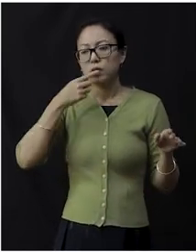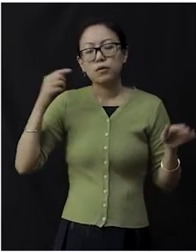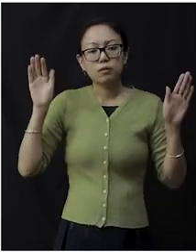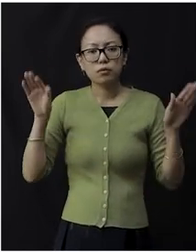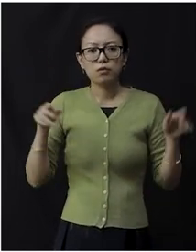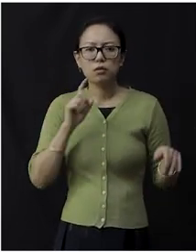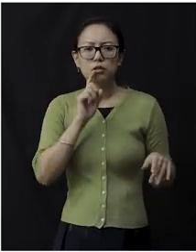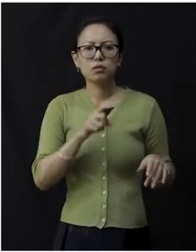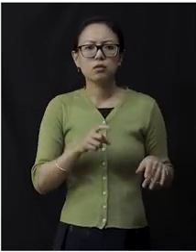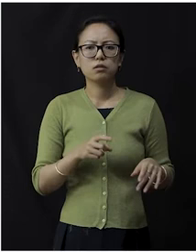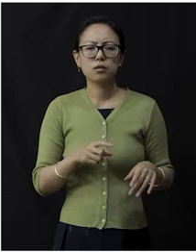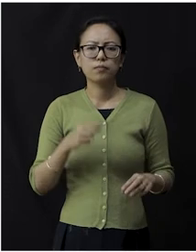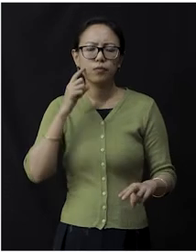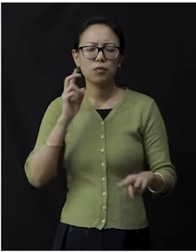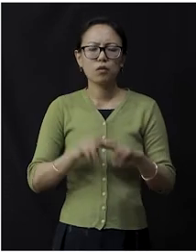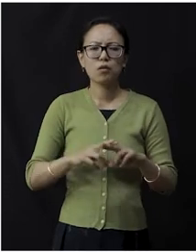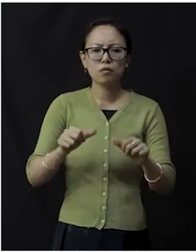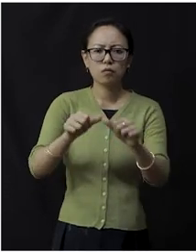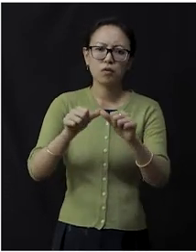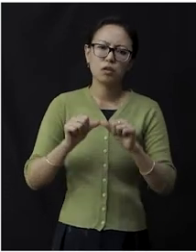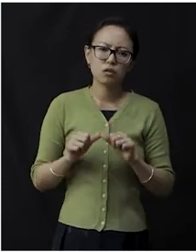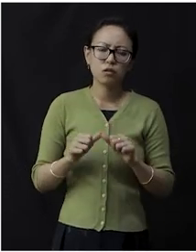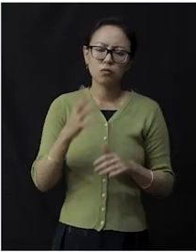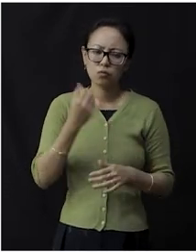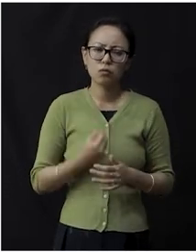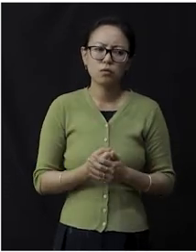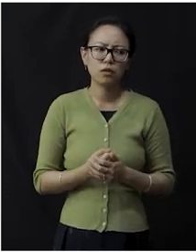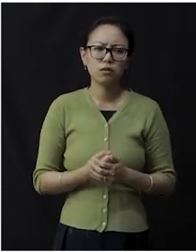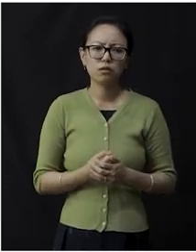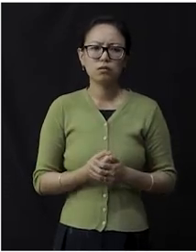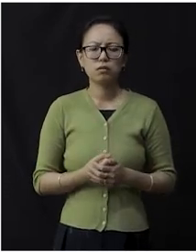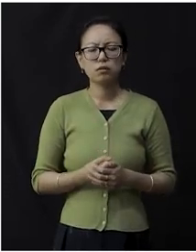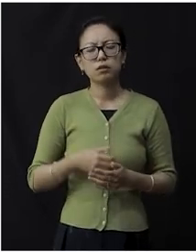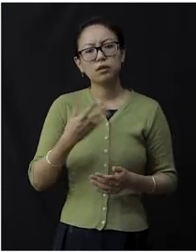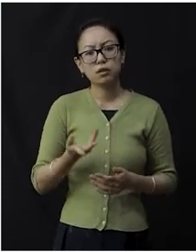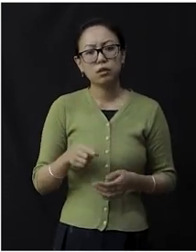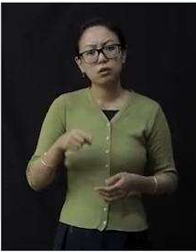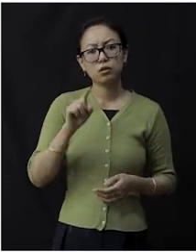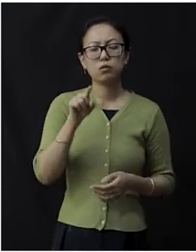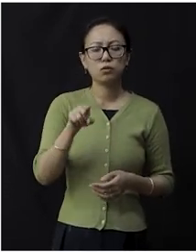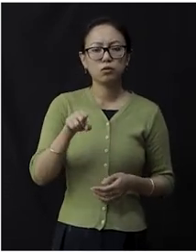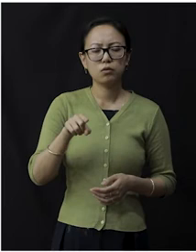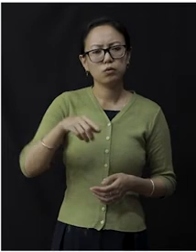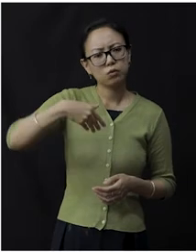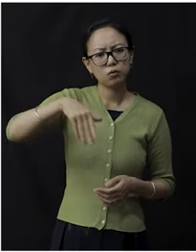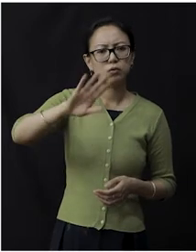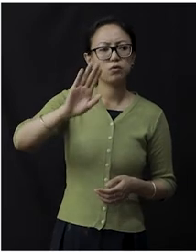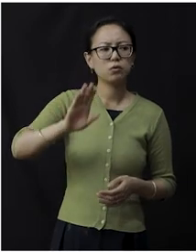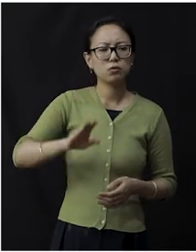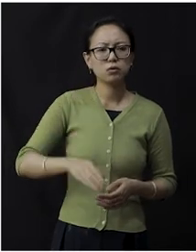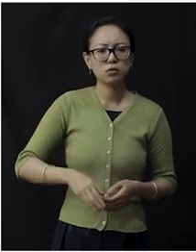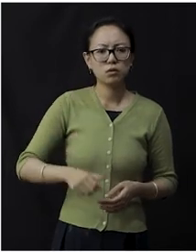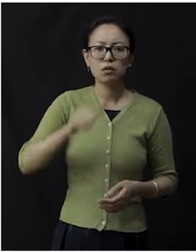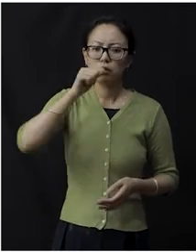river is also a famous river of Nagaland. So, we found two things that are